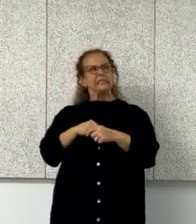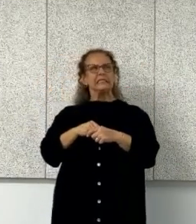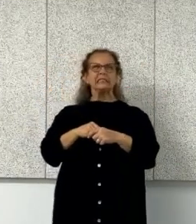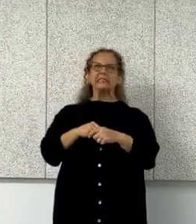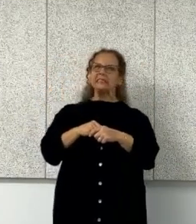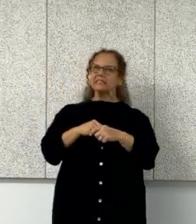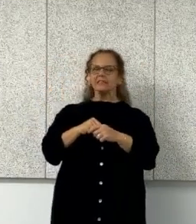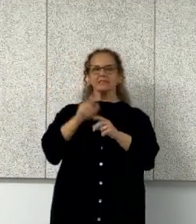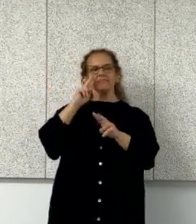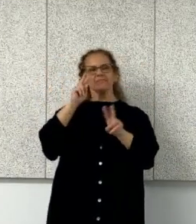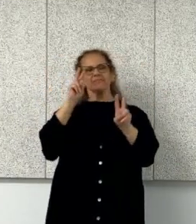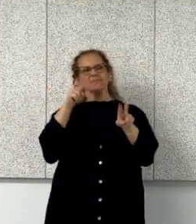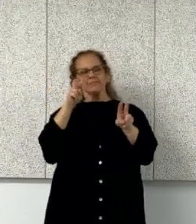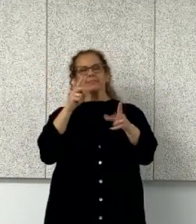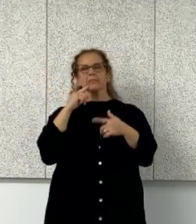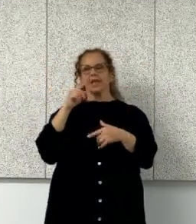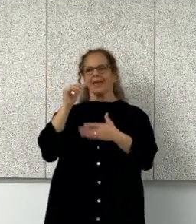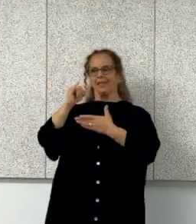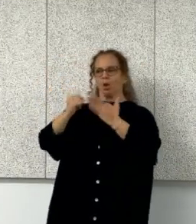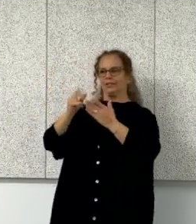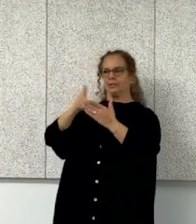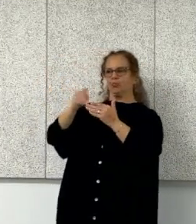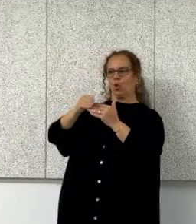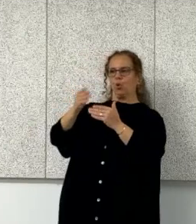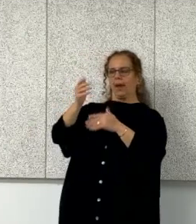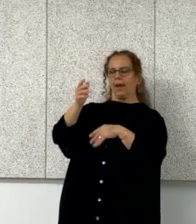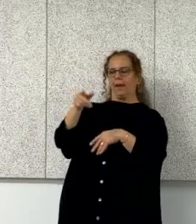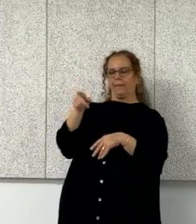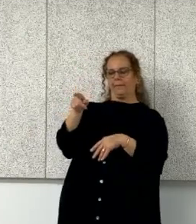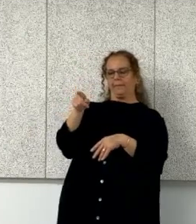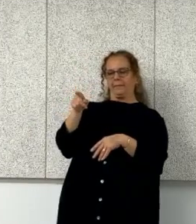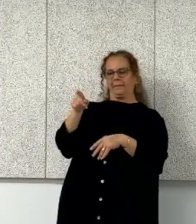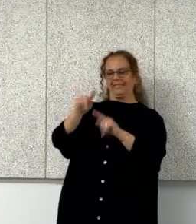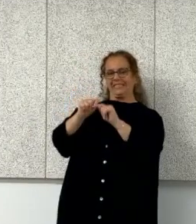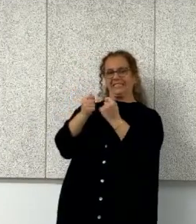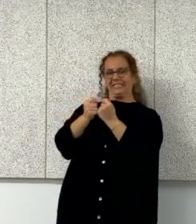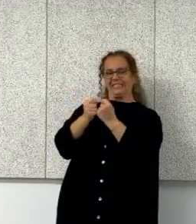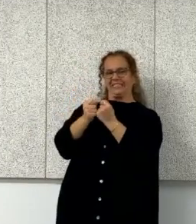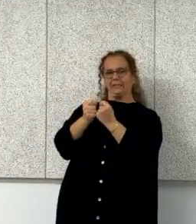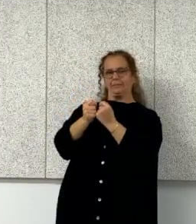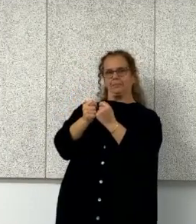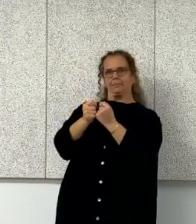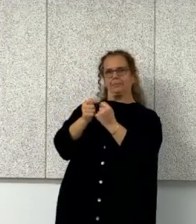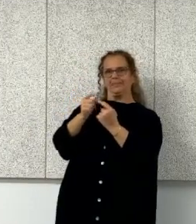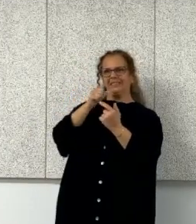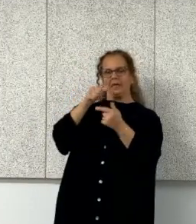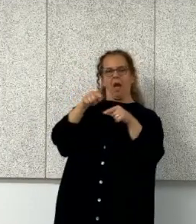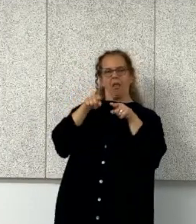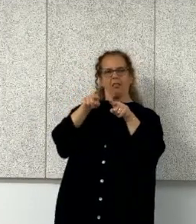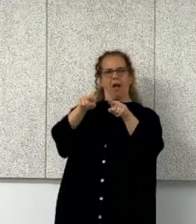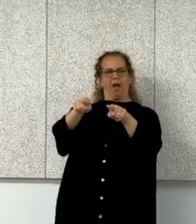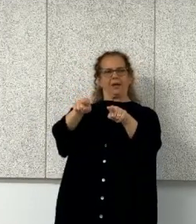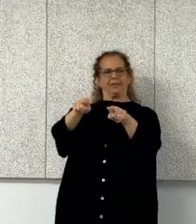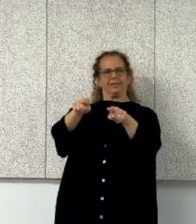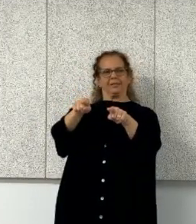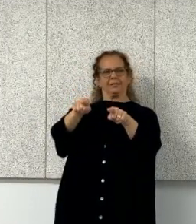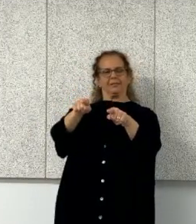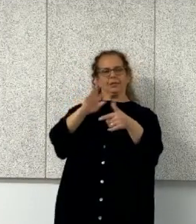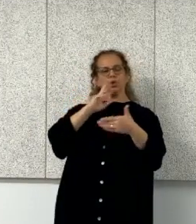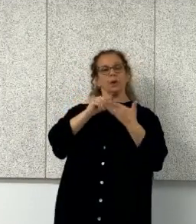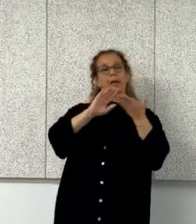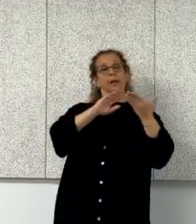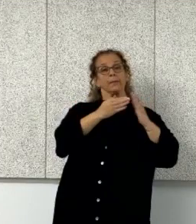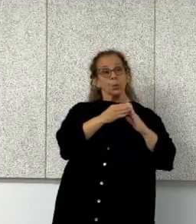putting an artistic programming team in a place that is completely out of line with what we talk about when we're talking about community and values